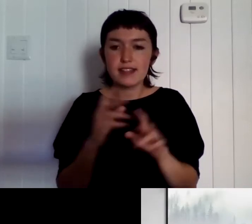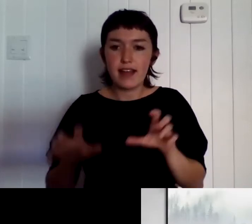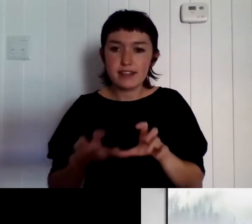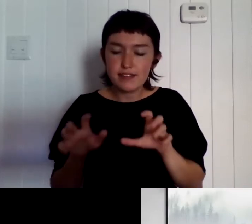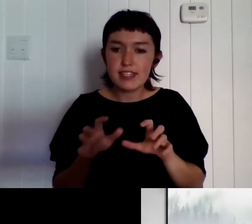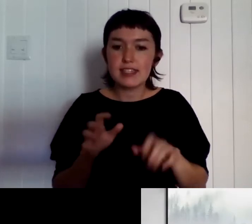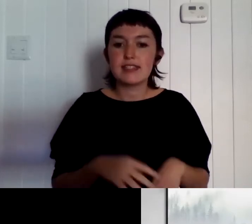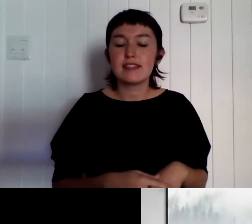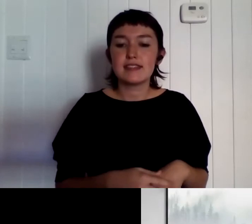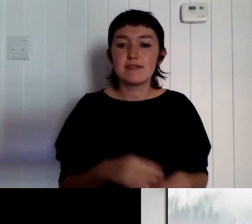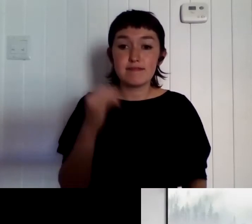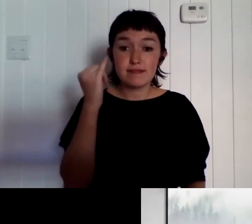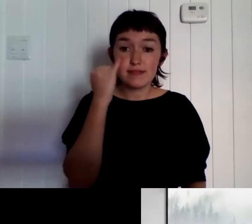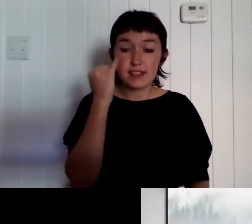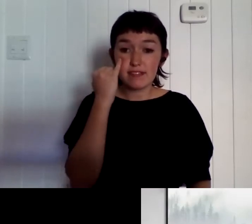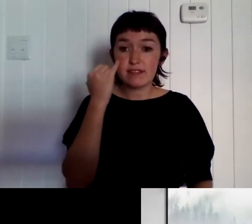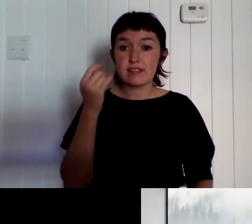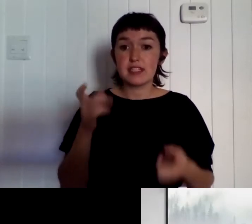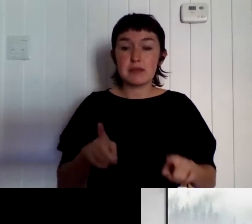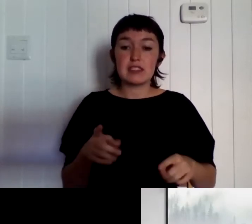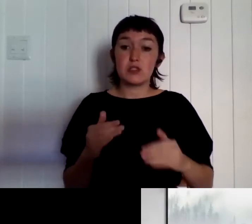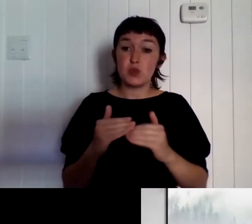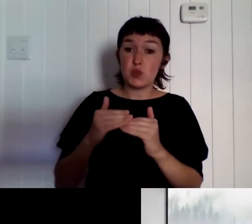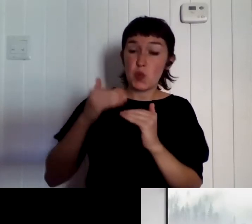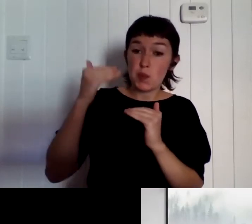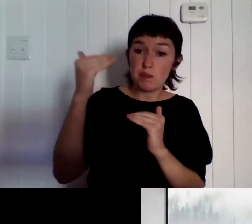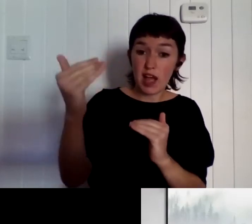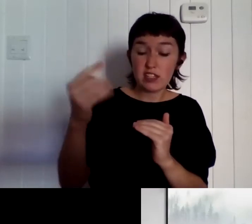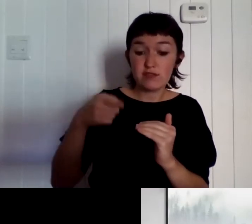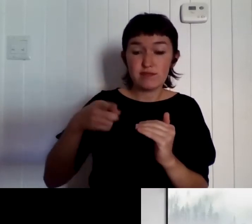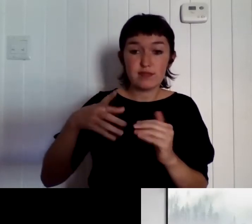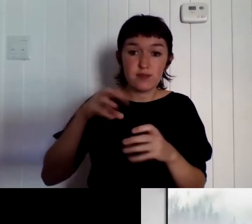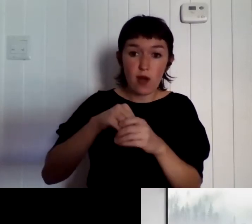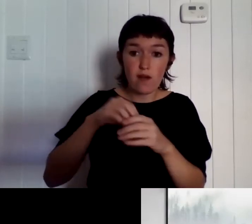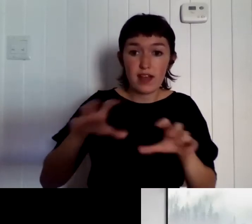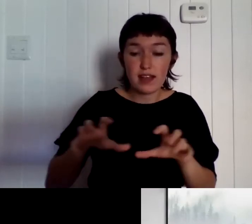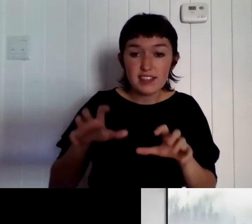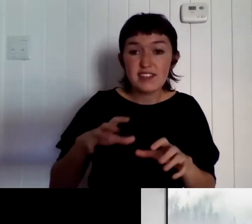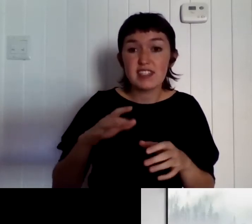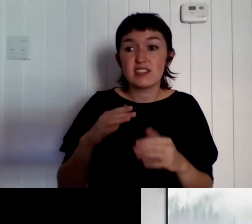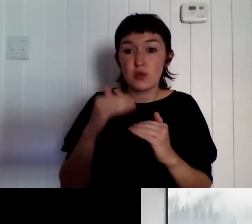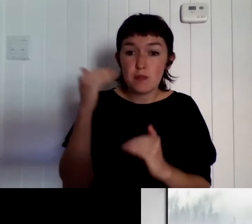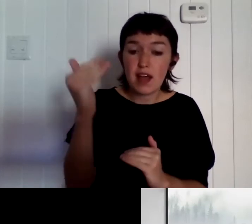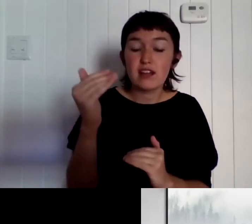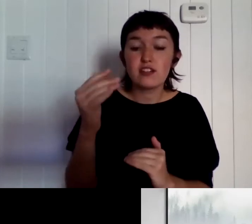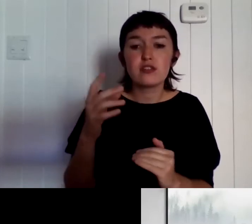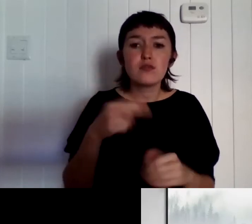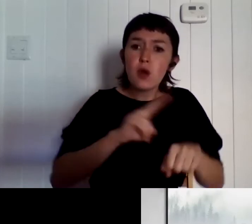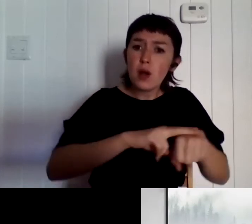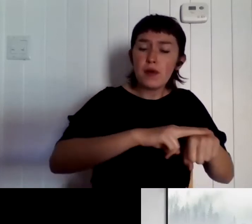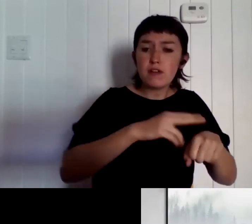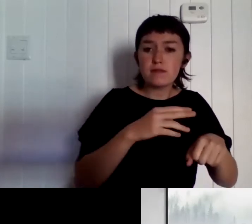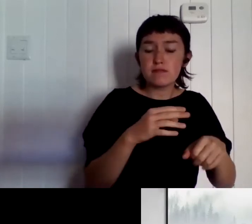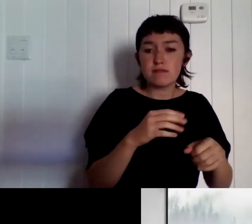something to an extreme, something that typically is totally fine, like using a phone, being on a computer, watching